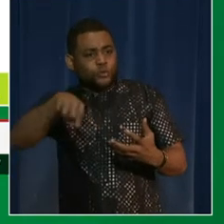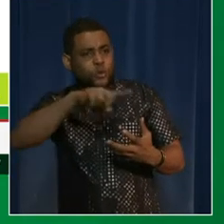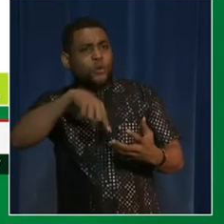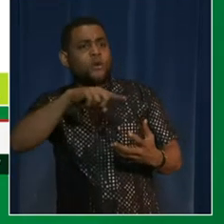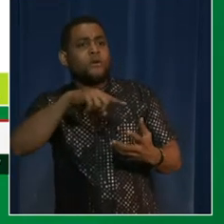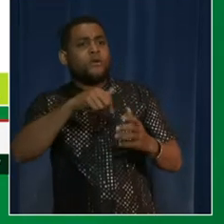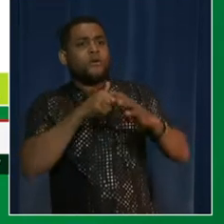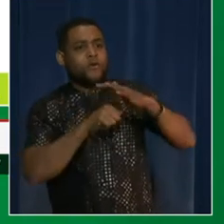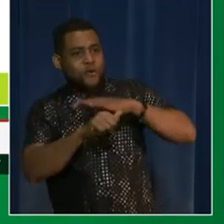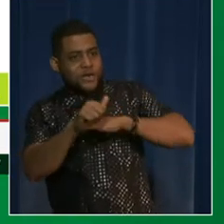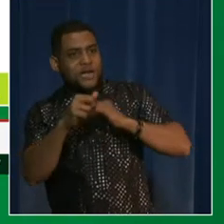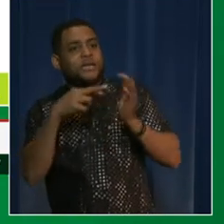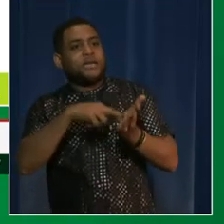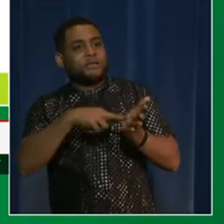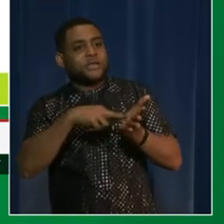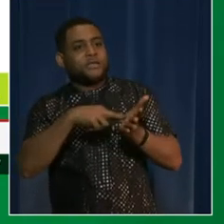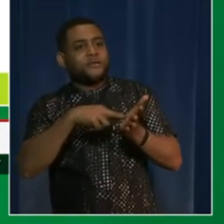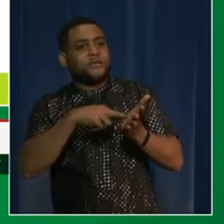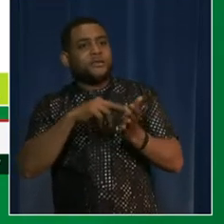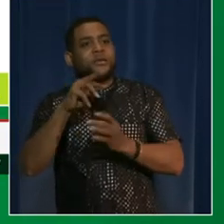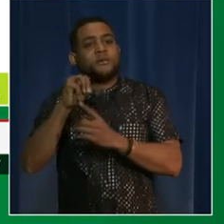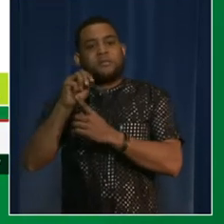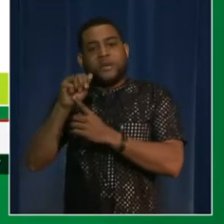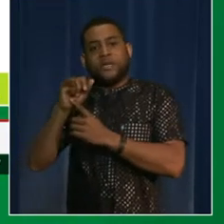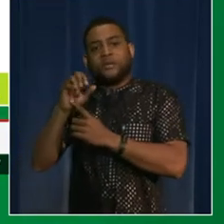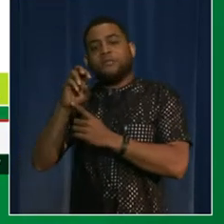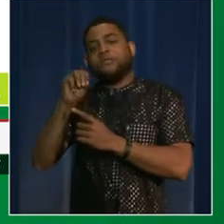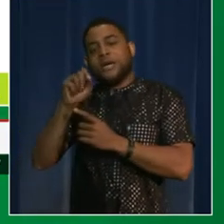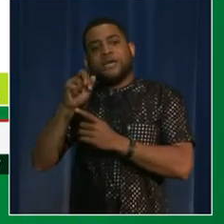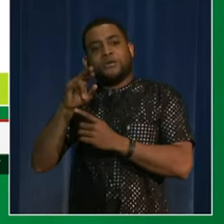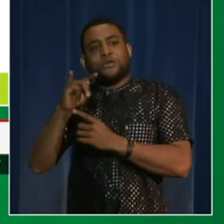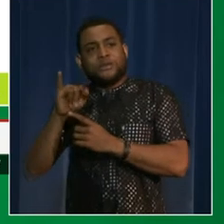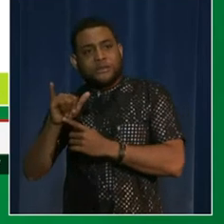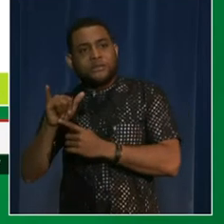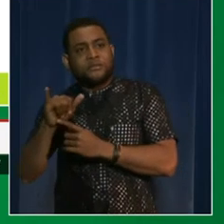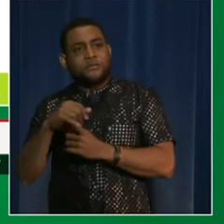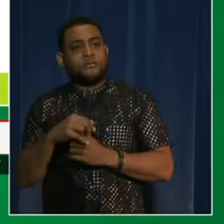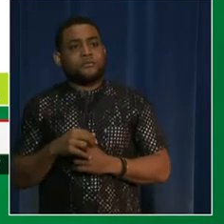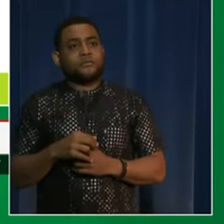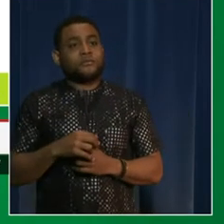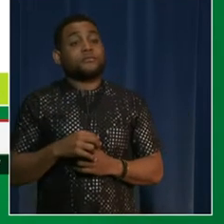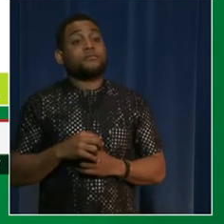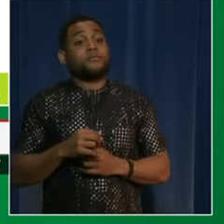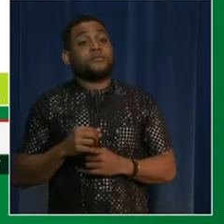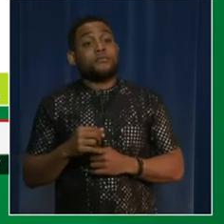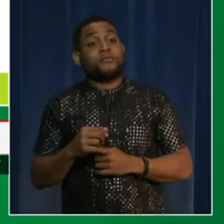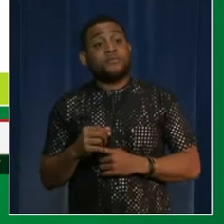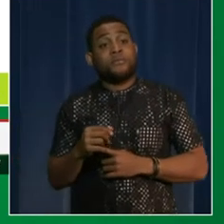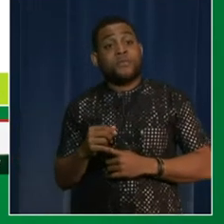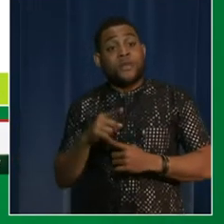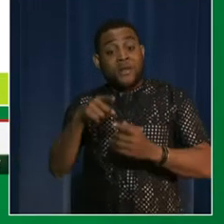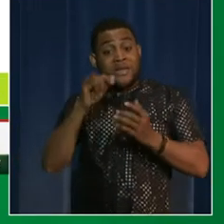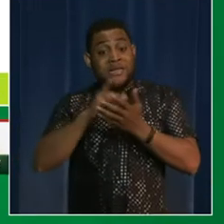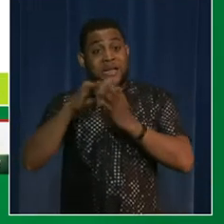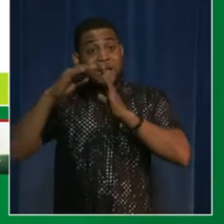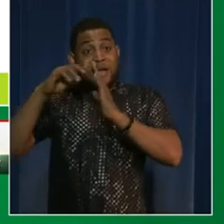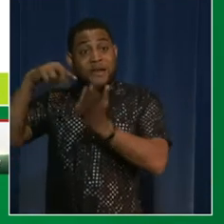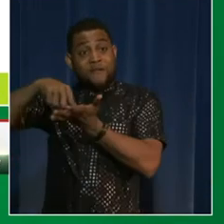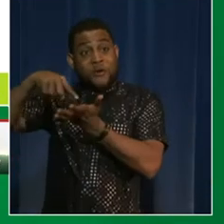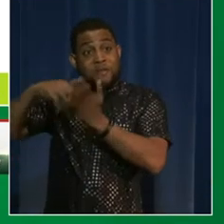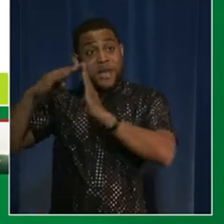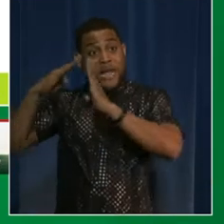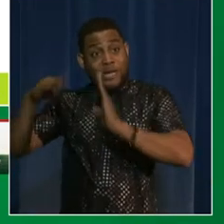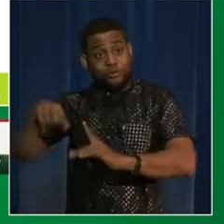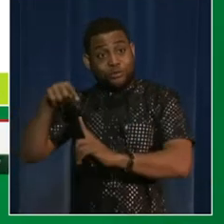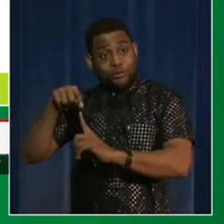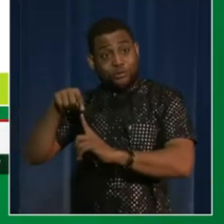working on that. We've done pre-development for net zero affordable housing. I'm excited to help contribute to the mayor's goal on affordable housing. It's